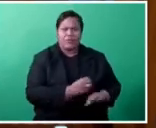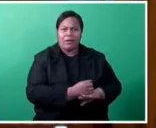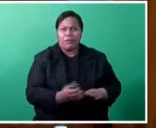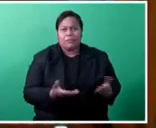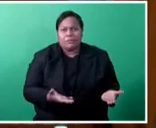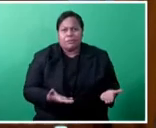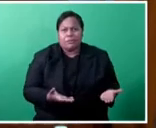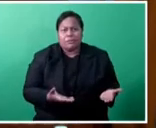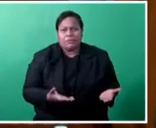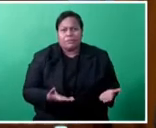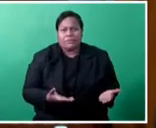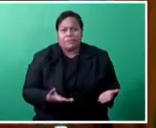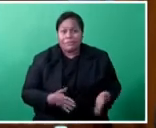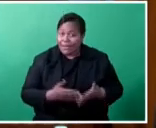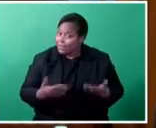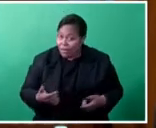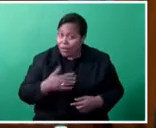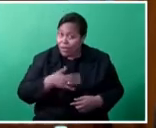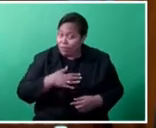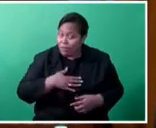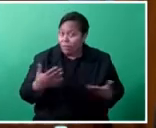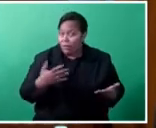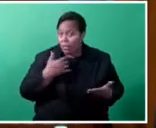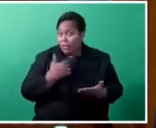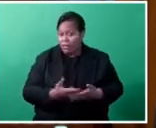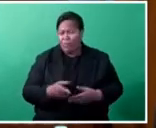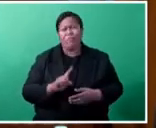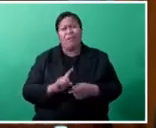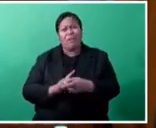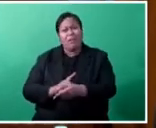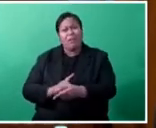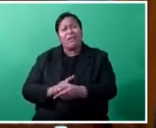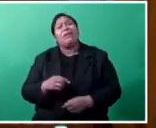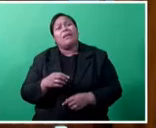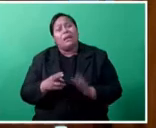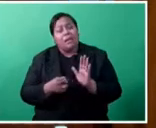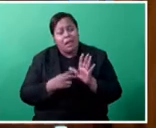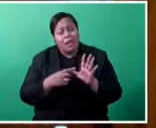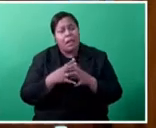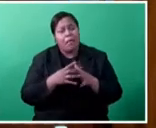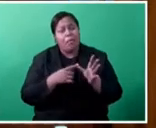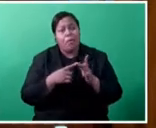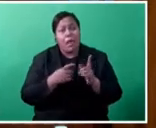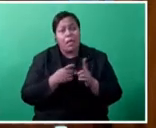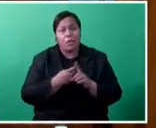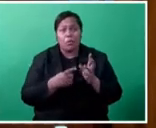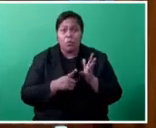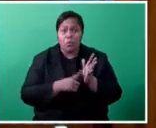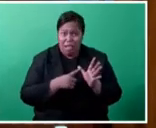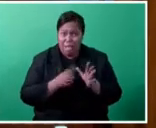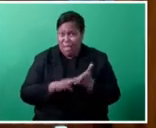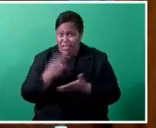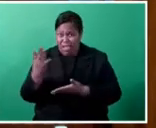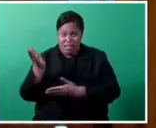reiterate and show my displeasure and astonishment of the statement made by Honorable Nawekula on Monday that the government is using the OMRS system, the